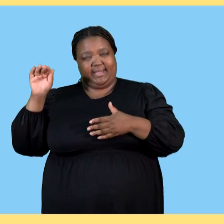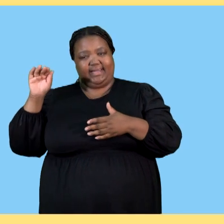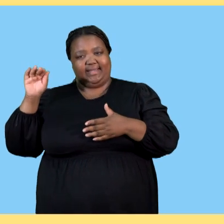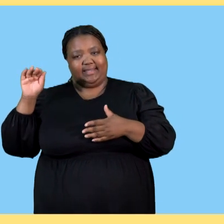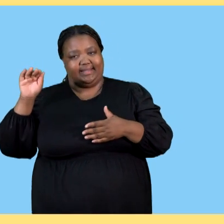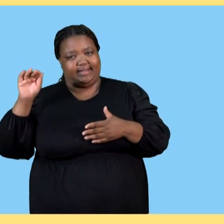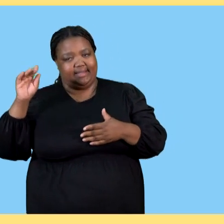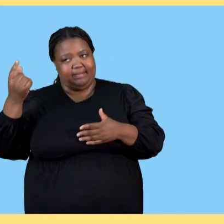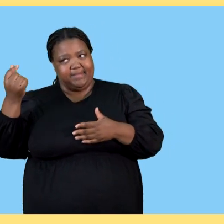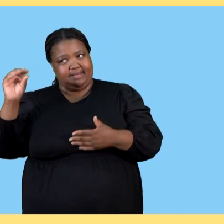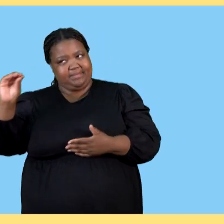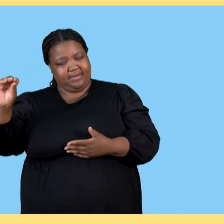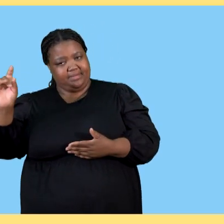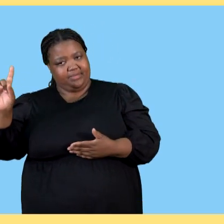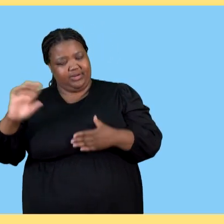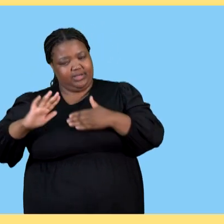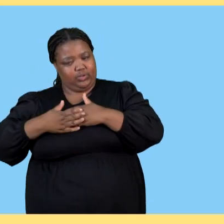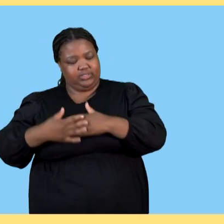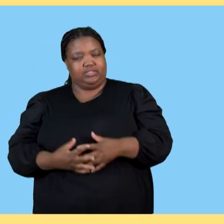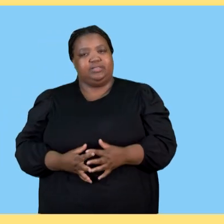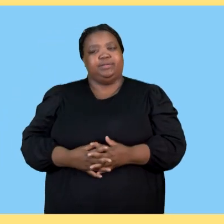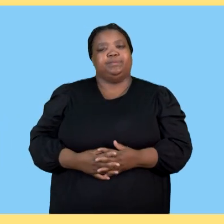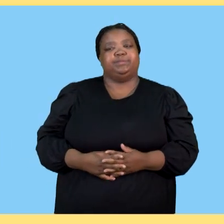bank closing balance rather, our bank